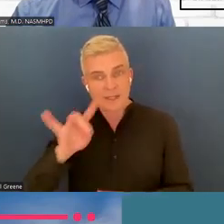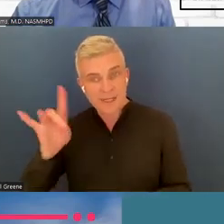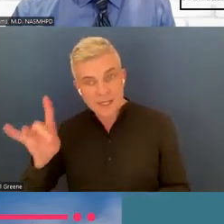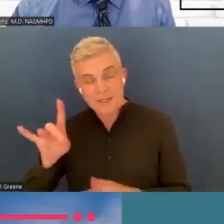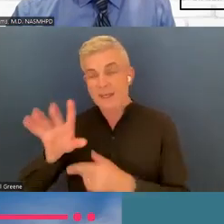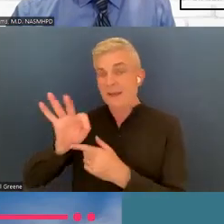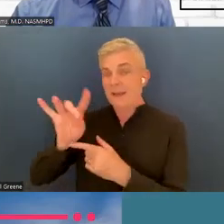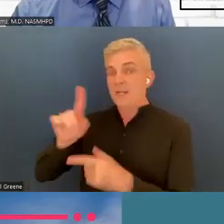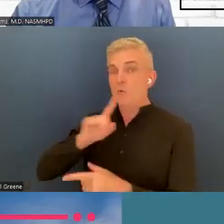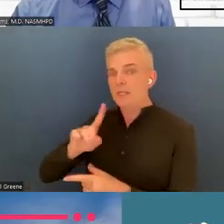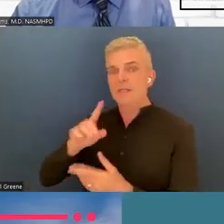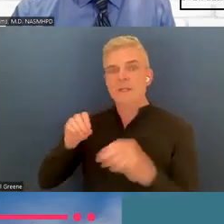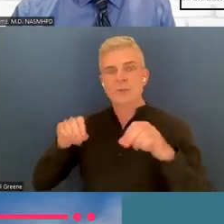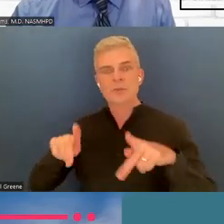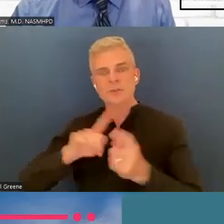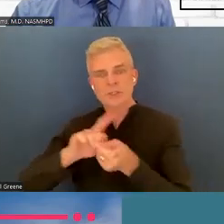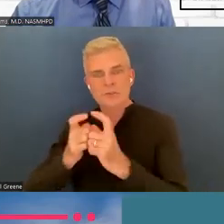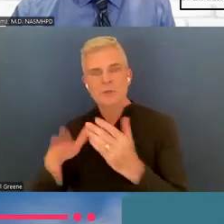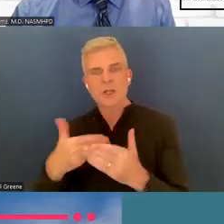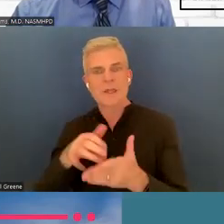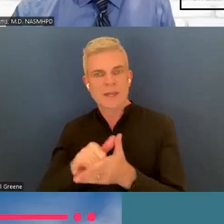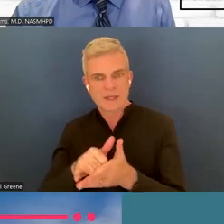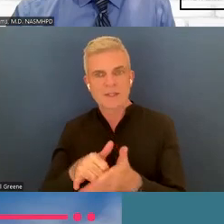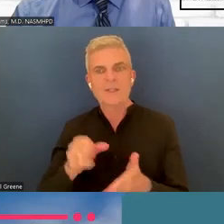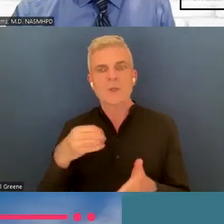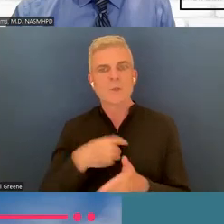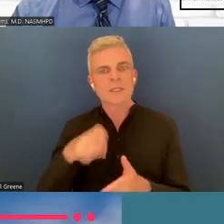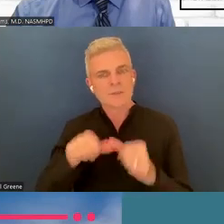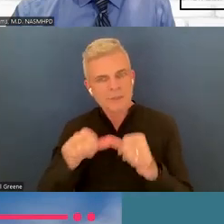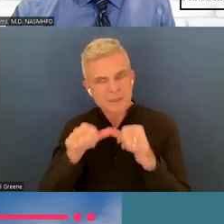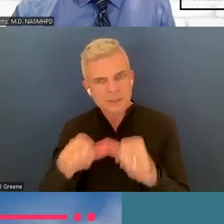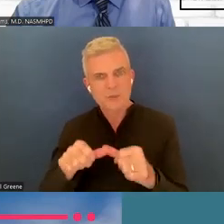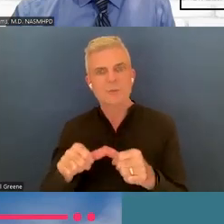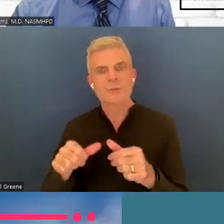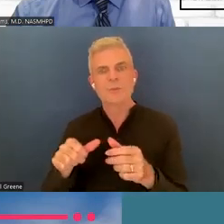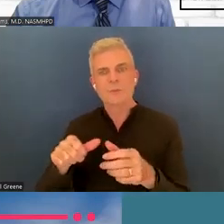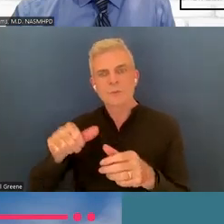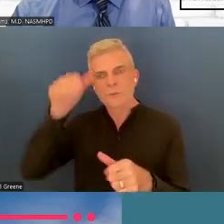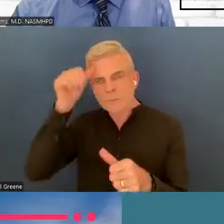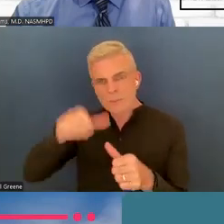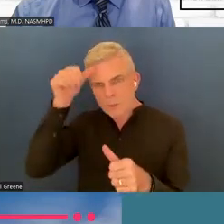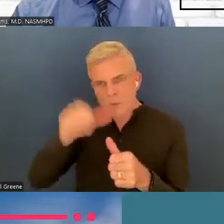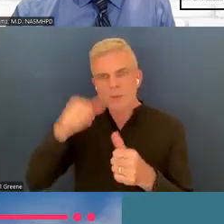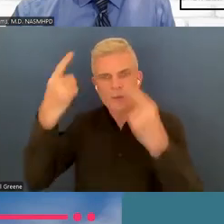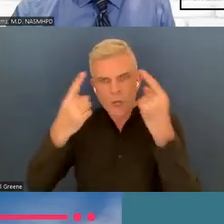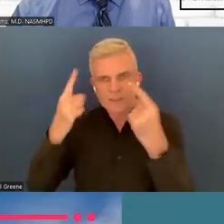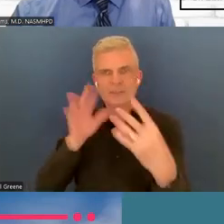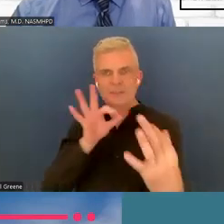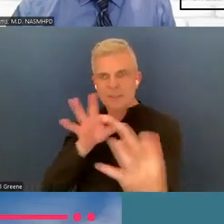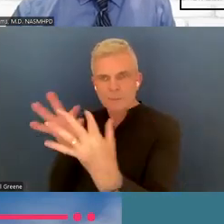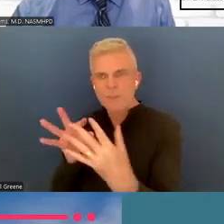truly is the opportunity to transform all this way. And we need to continue to bring to bear the thoughts and the input and the impact